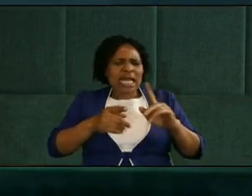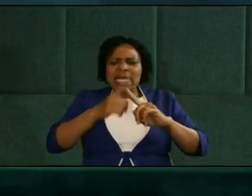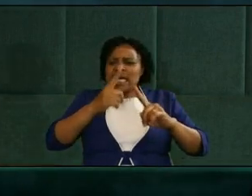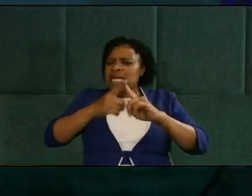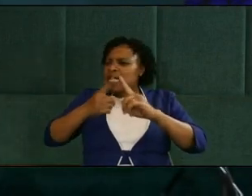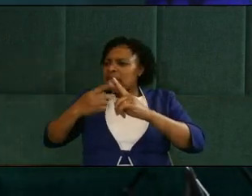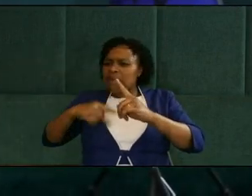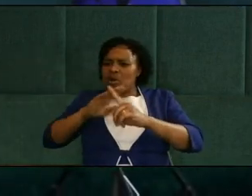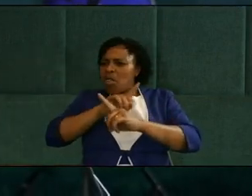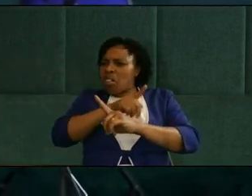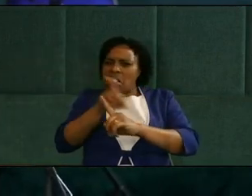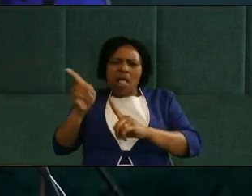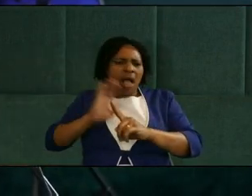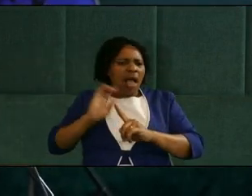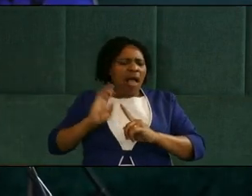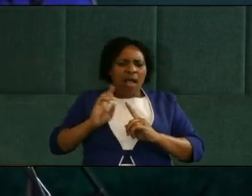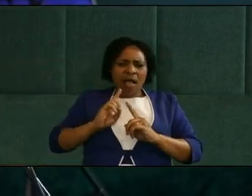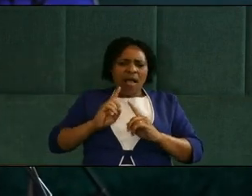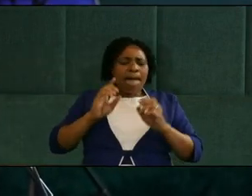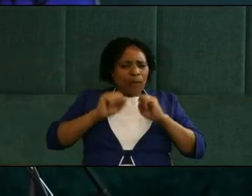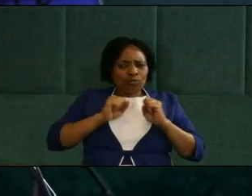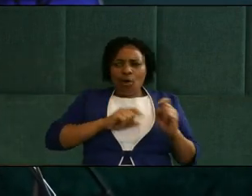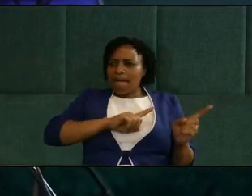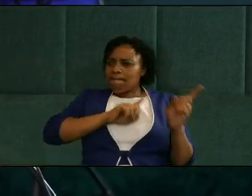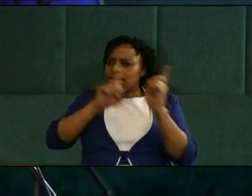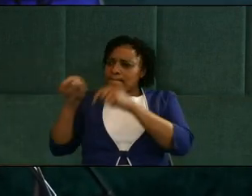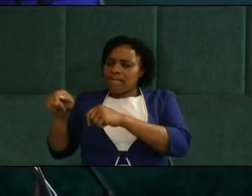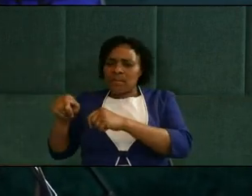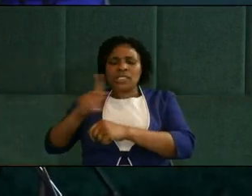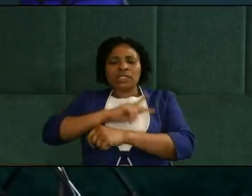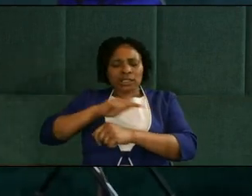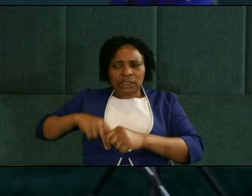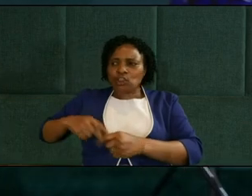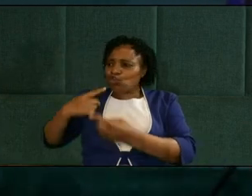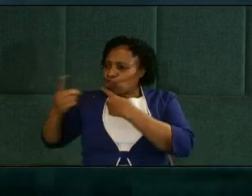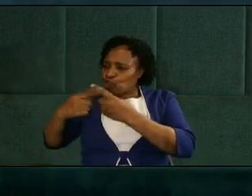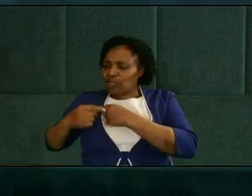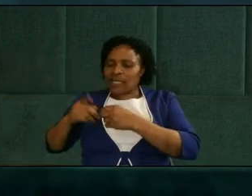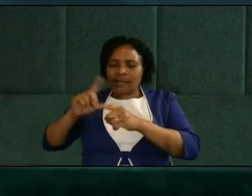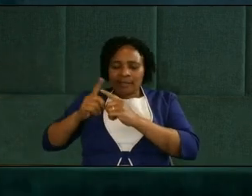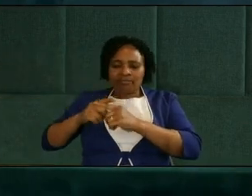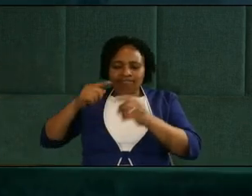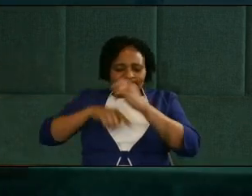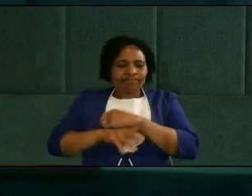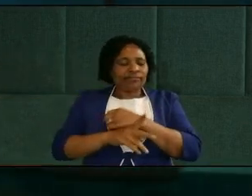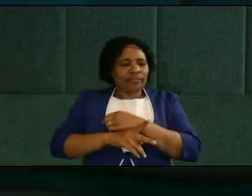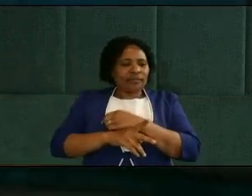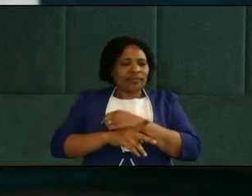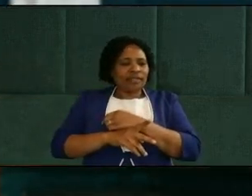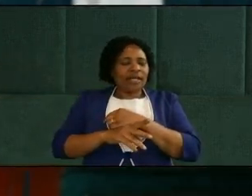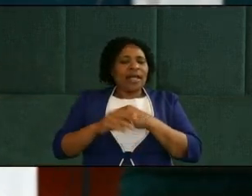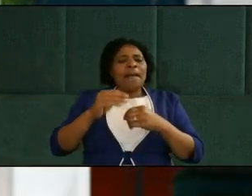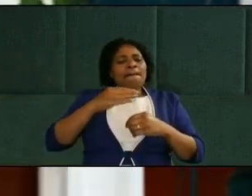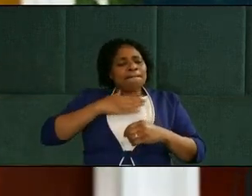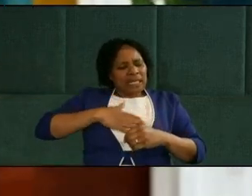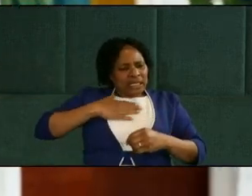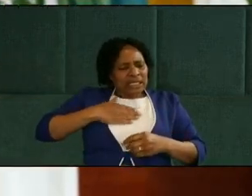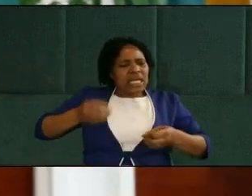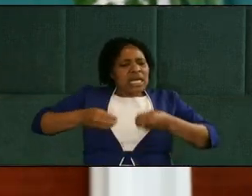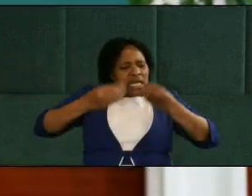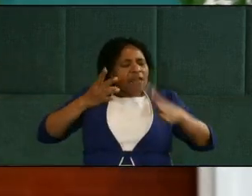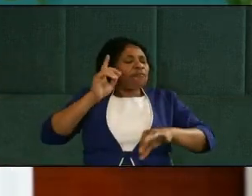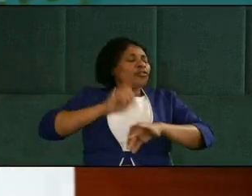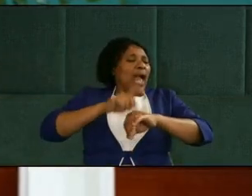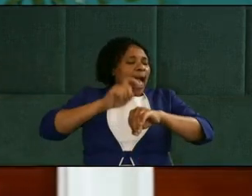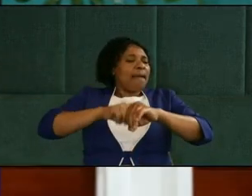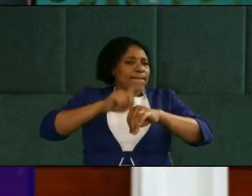anybody else. Just take me to the king. Let me talk to the king. So Daniel went in and asked the king to give him what? Time. He went to the king. He